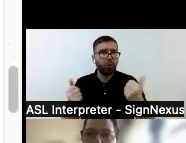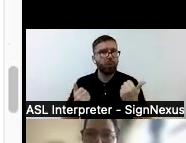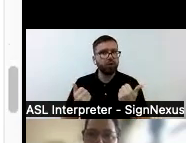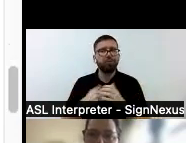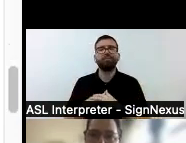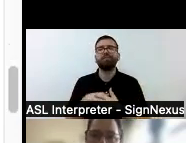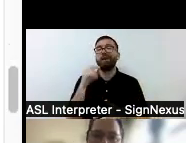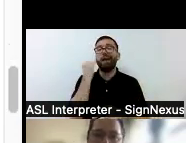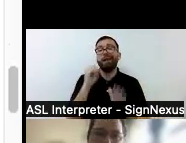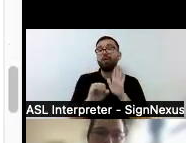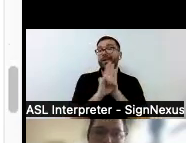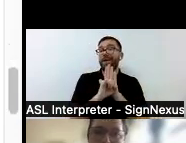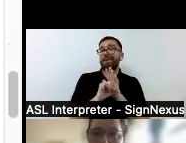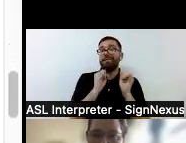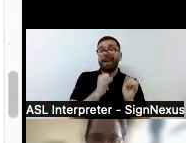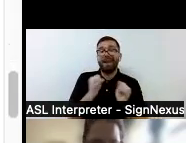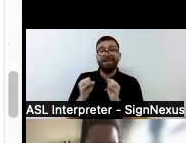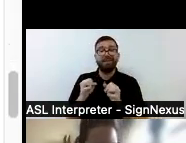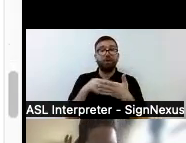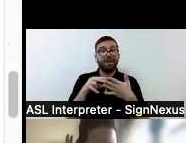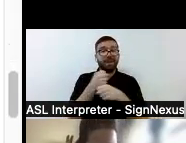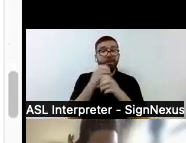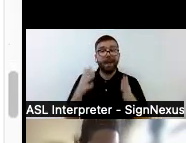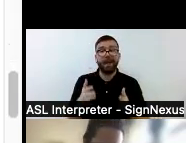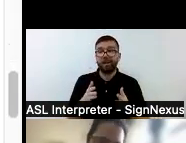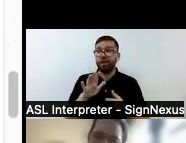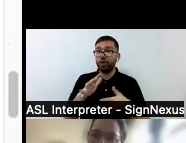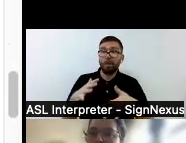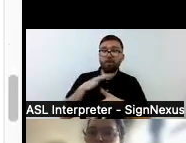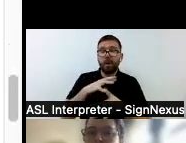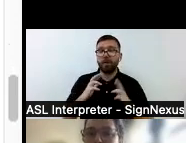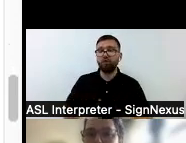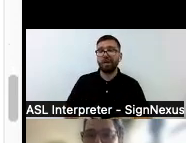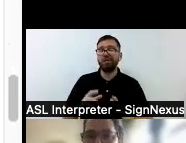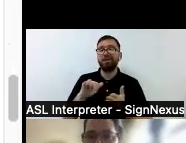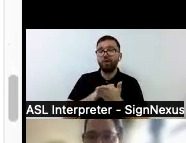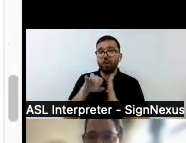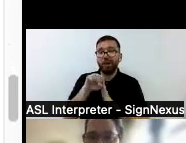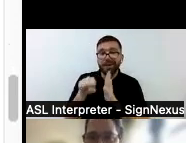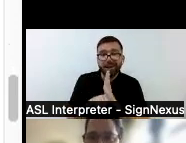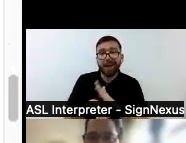individual dance maker, yes. Is your primary residence in New York State? Yes. You can find